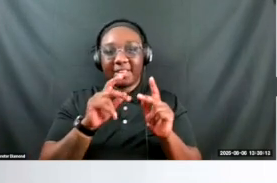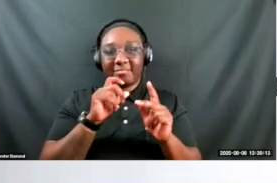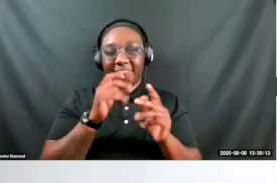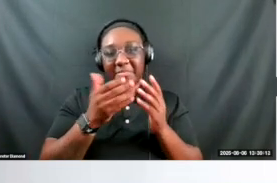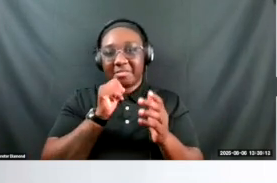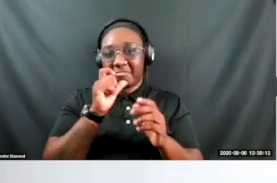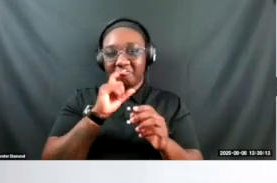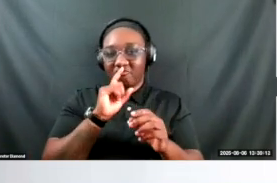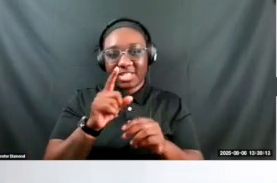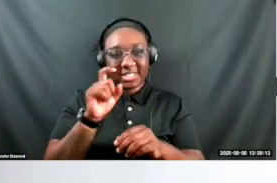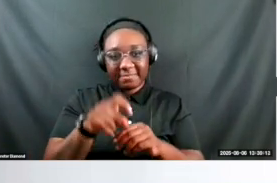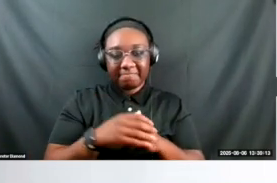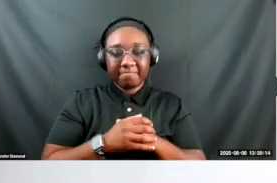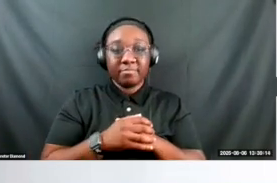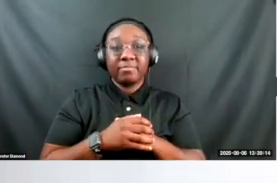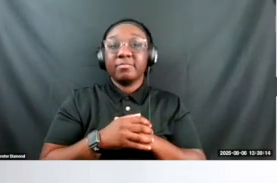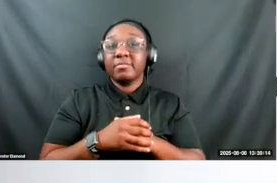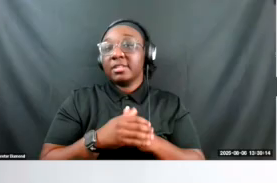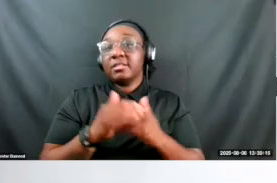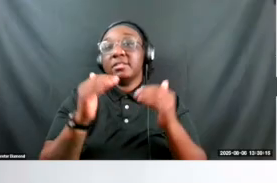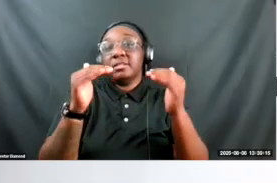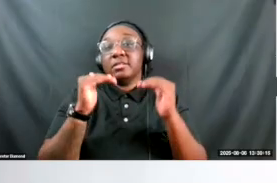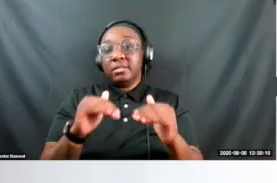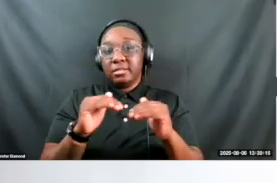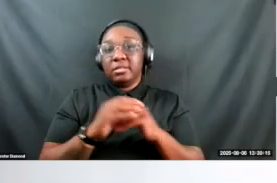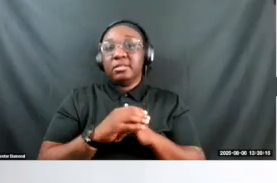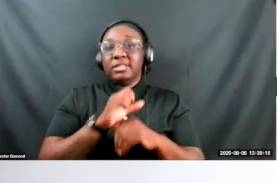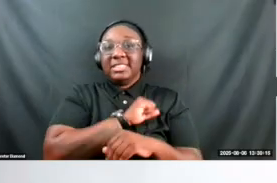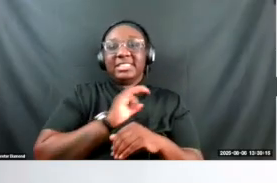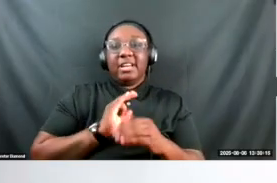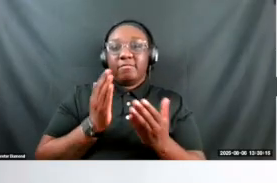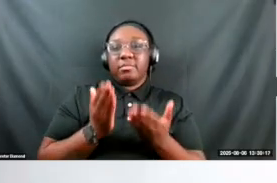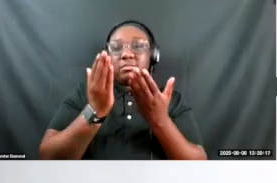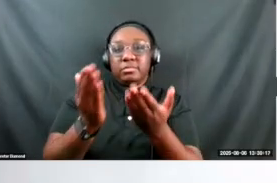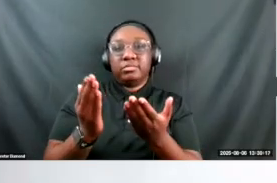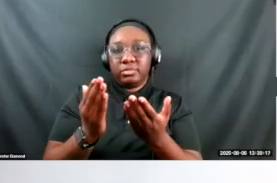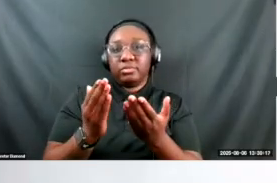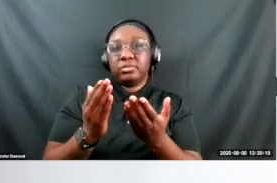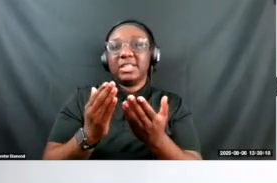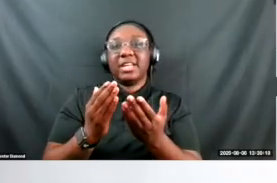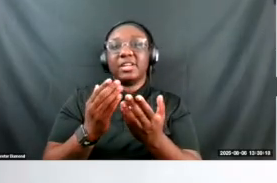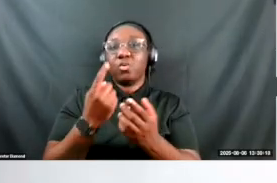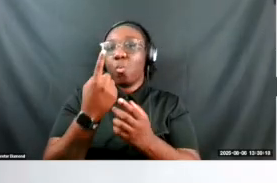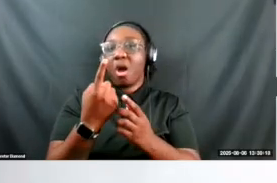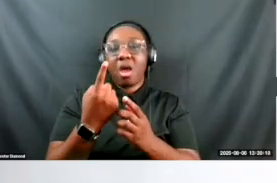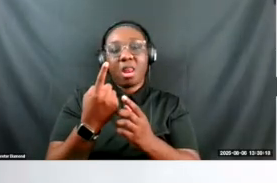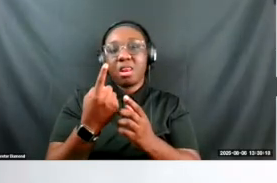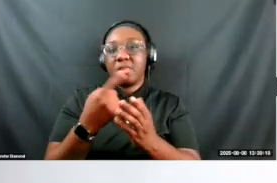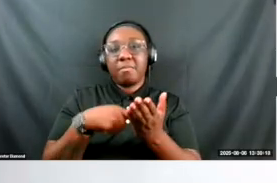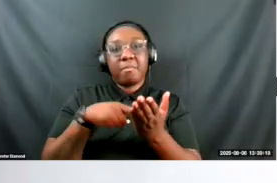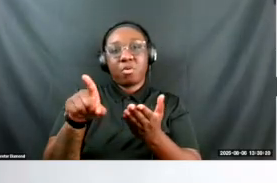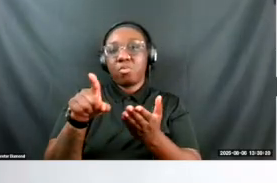Next, staff proposed that a consistent purchase price cap be set for when participants are using their incentives to buy their cleaner